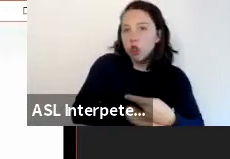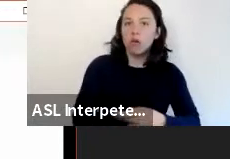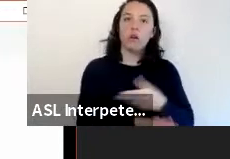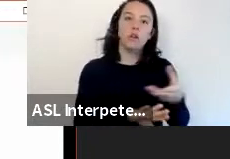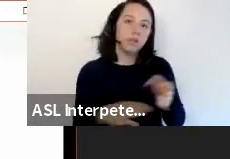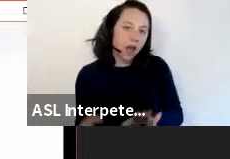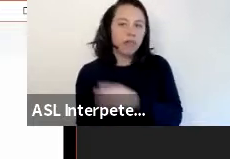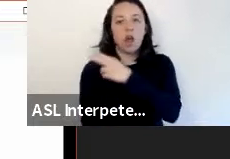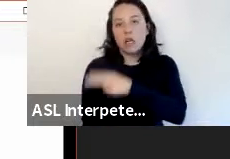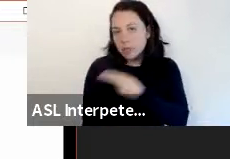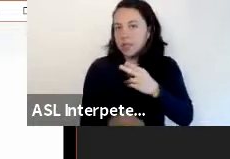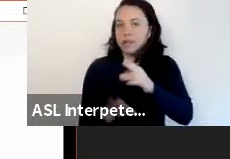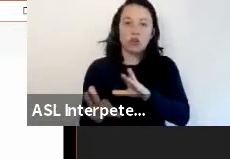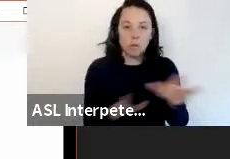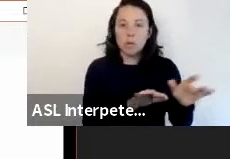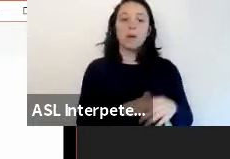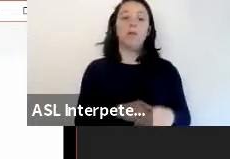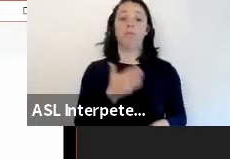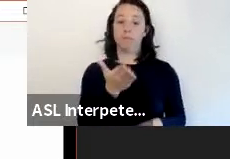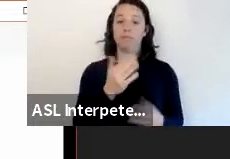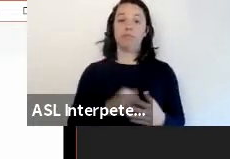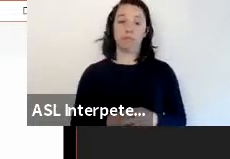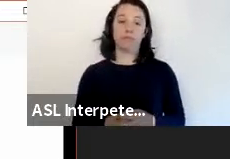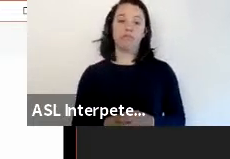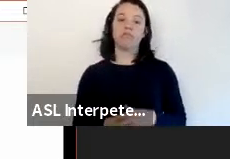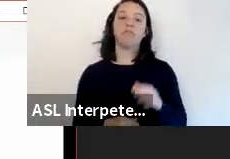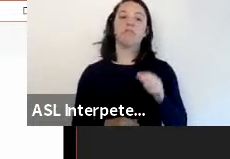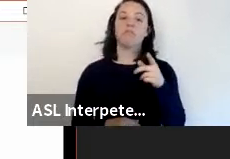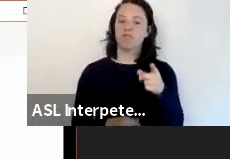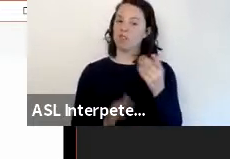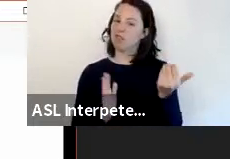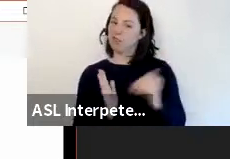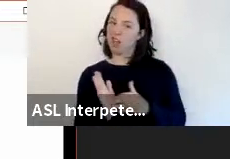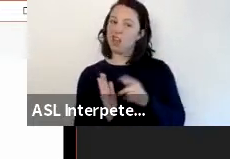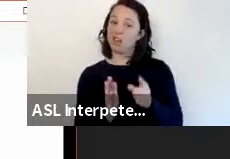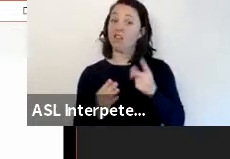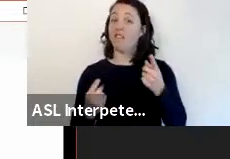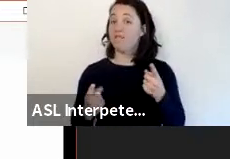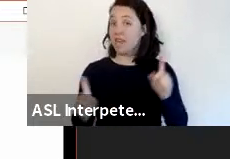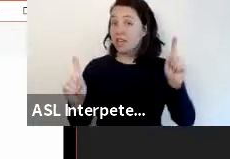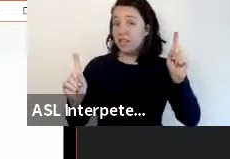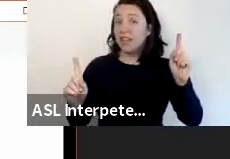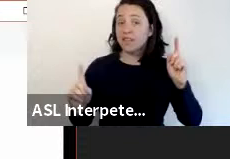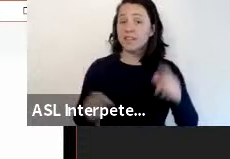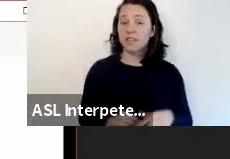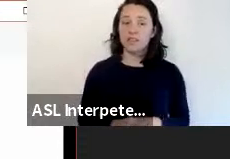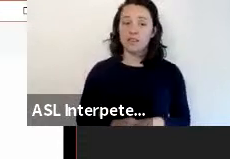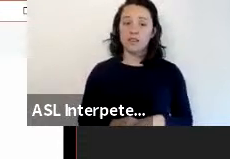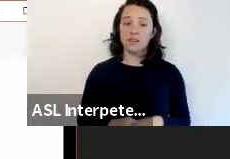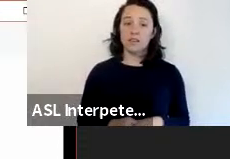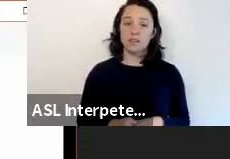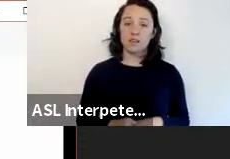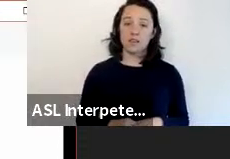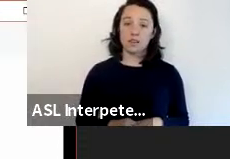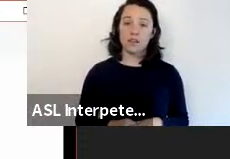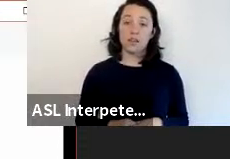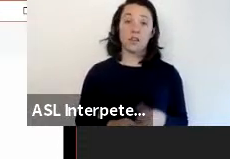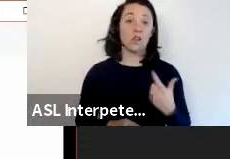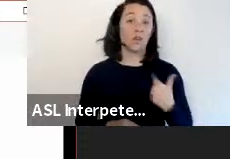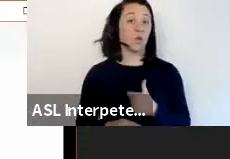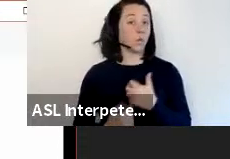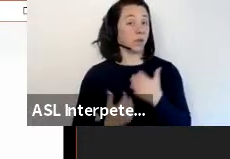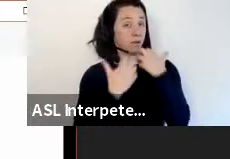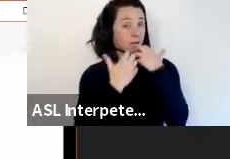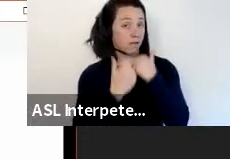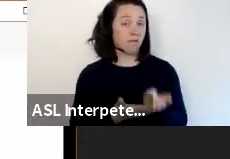effectiveness of these vaccines. So I'll just say that the thing that we care most about is